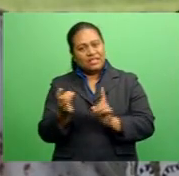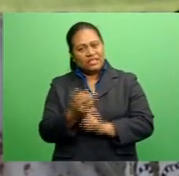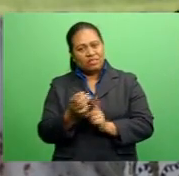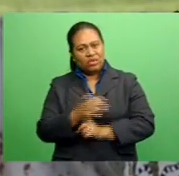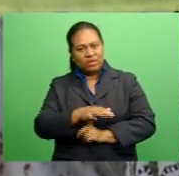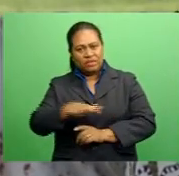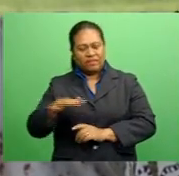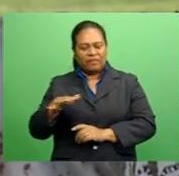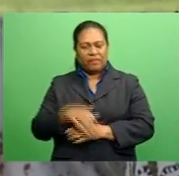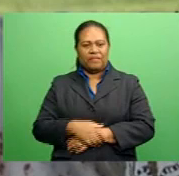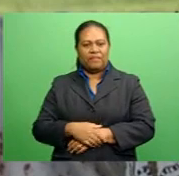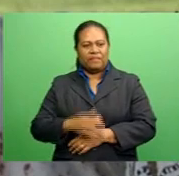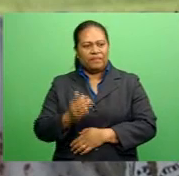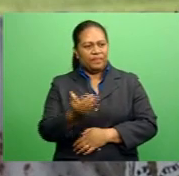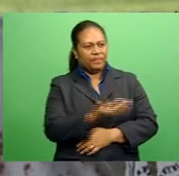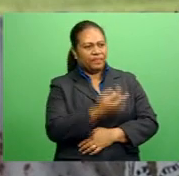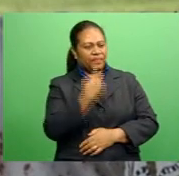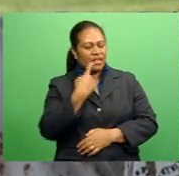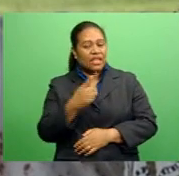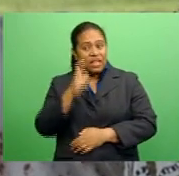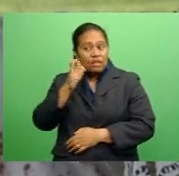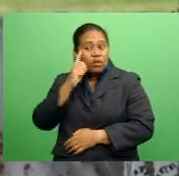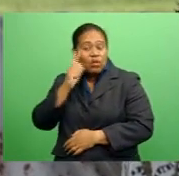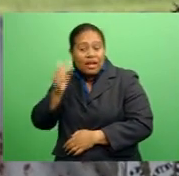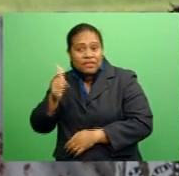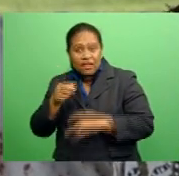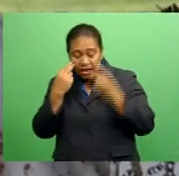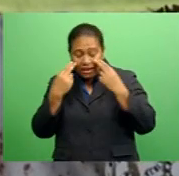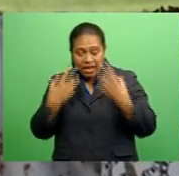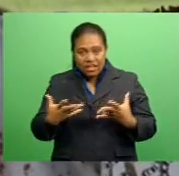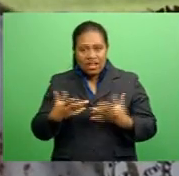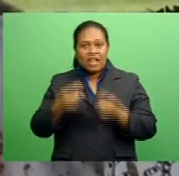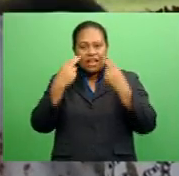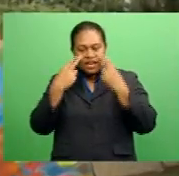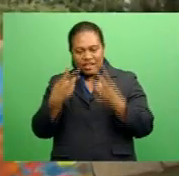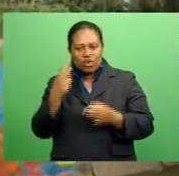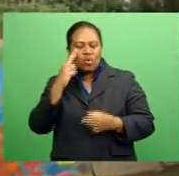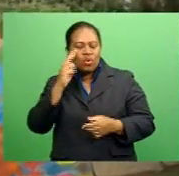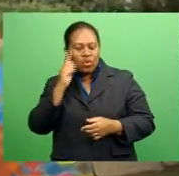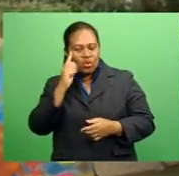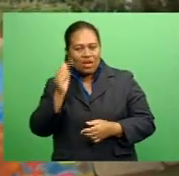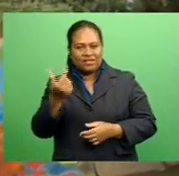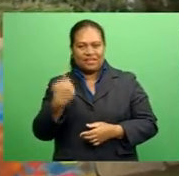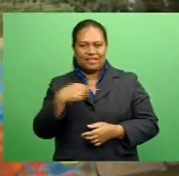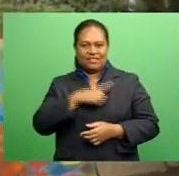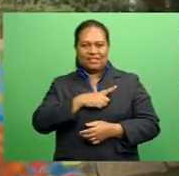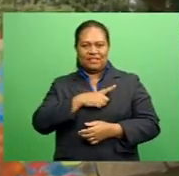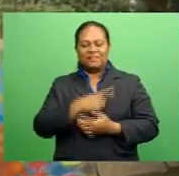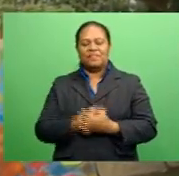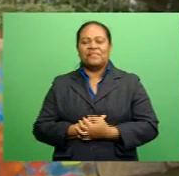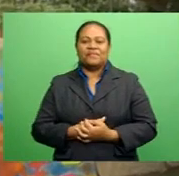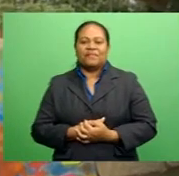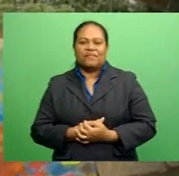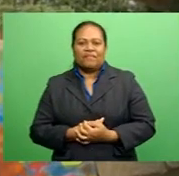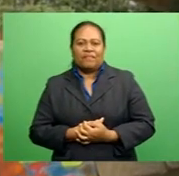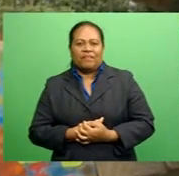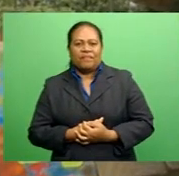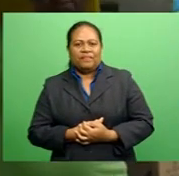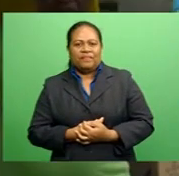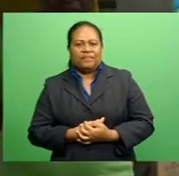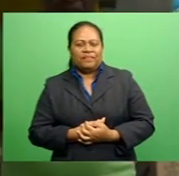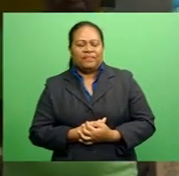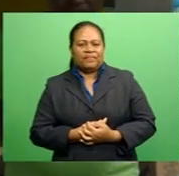after nature, nature will look after us. And I think that what you're doing in the